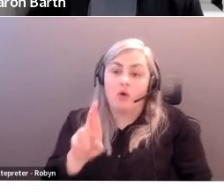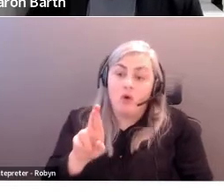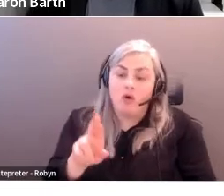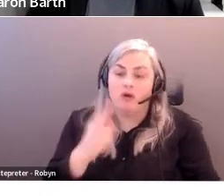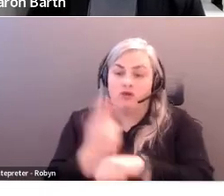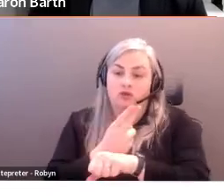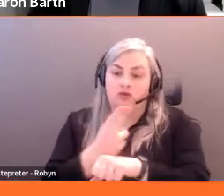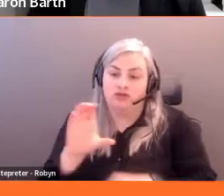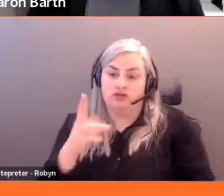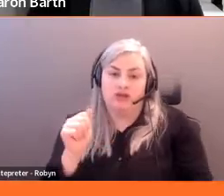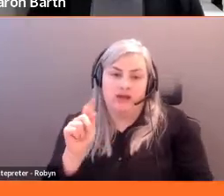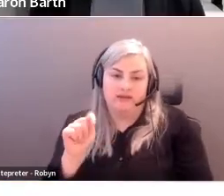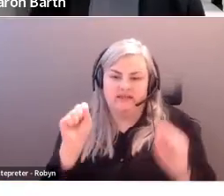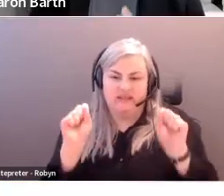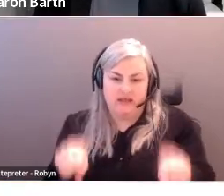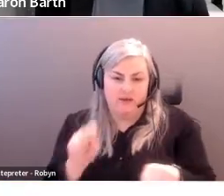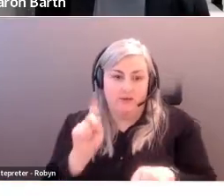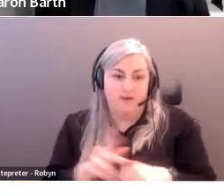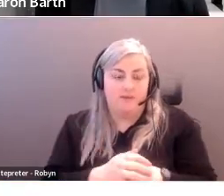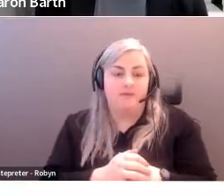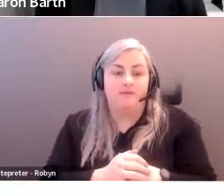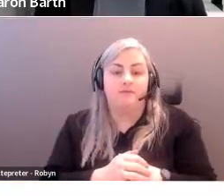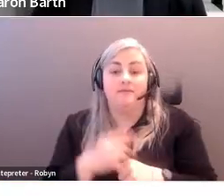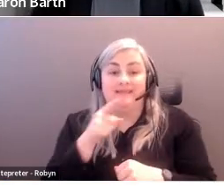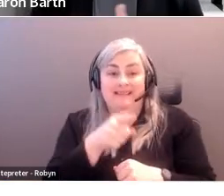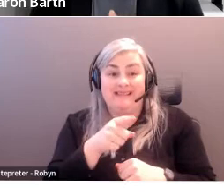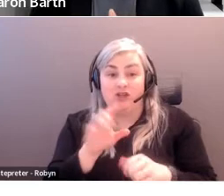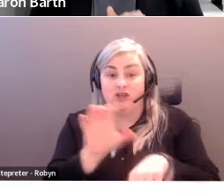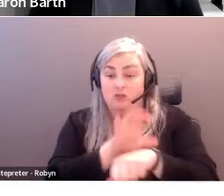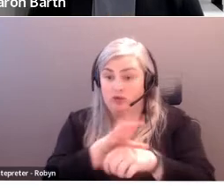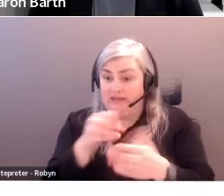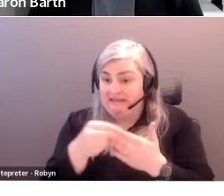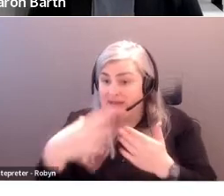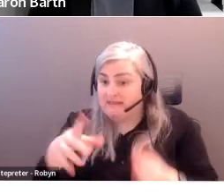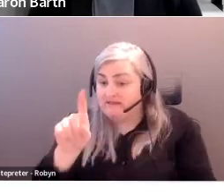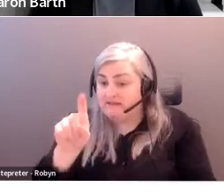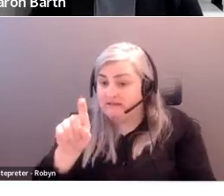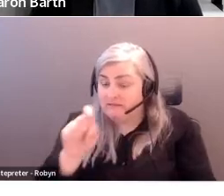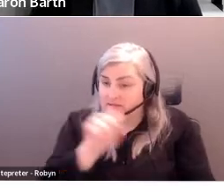Okay. So, is this computer expensive? Yes or no?